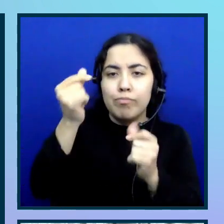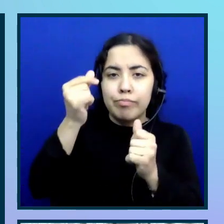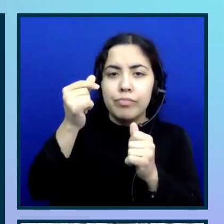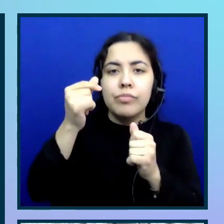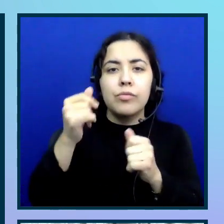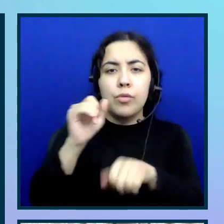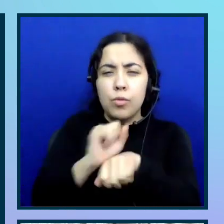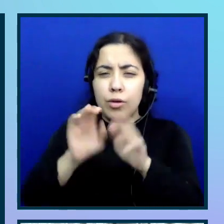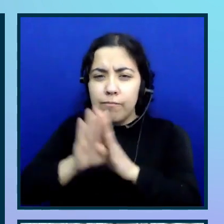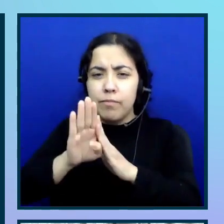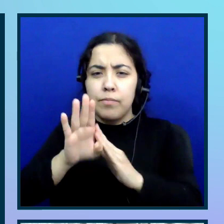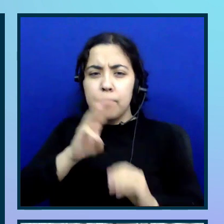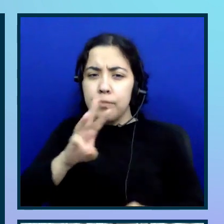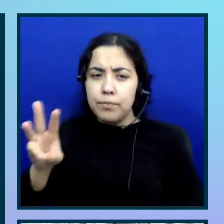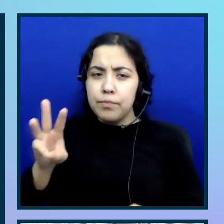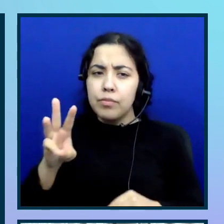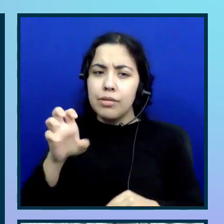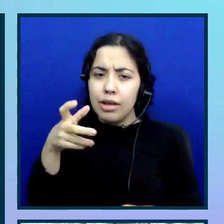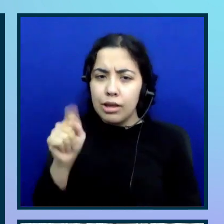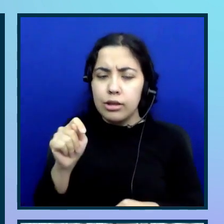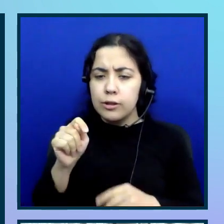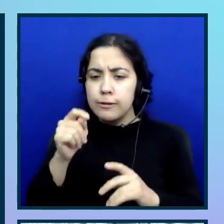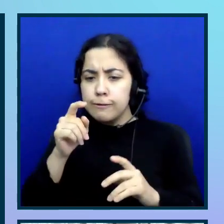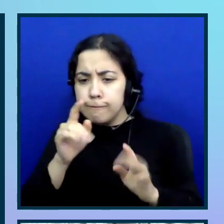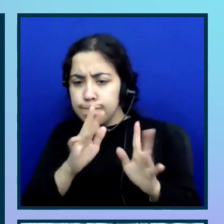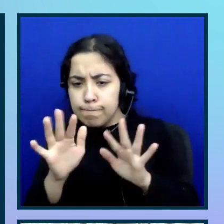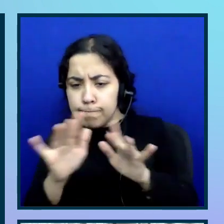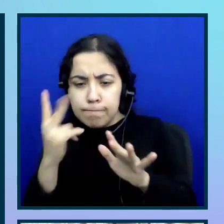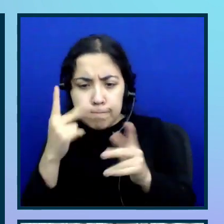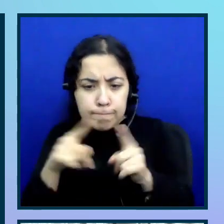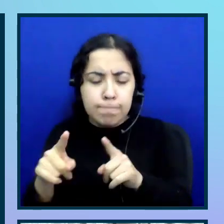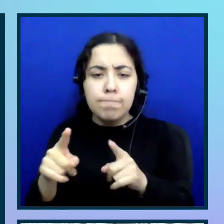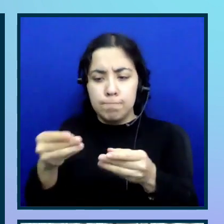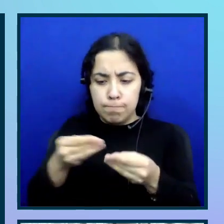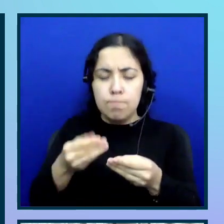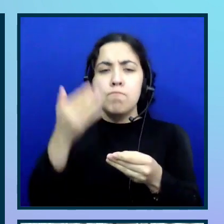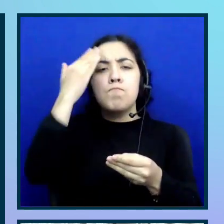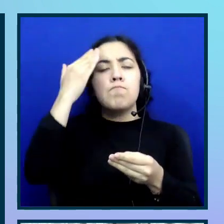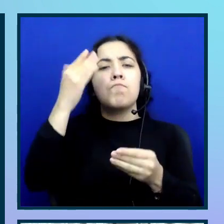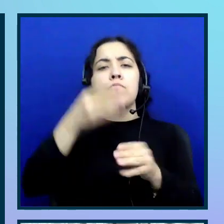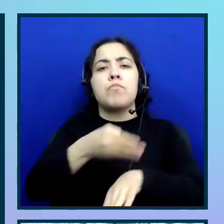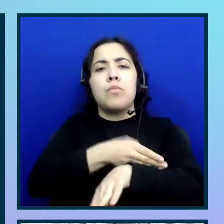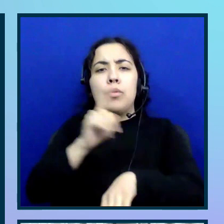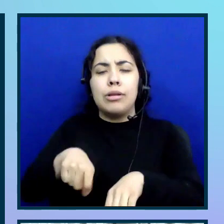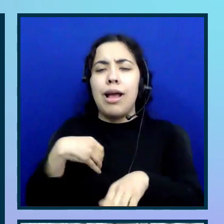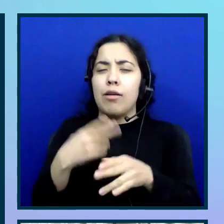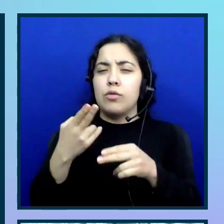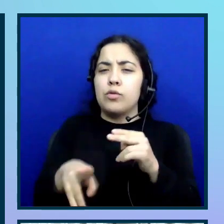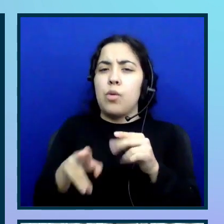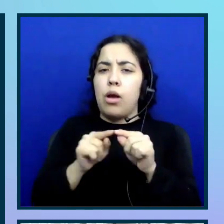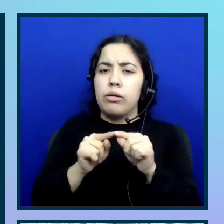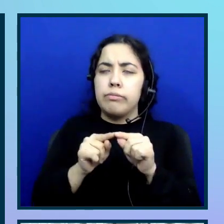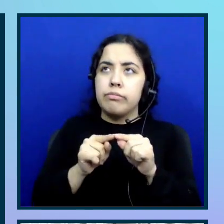pull up the extension in your DevTools, run a quick scan, and get results back very quickly. So there's a short loop in order